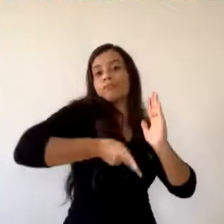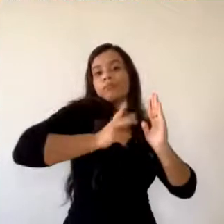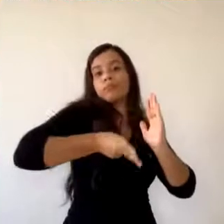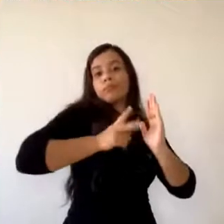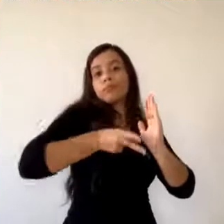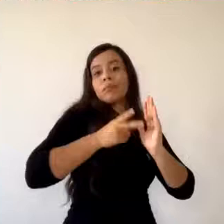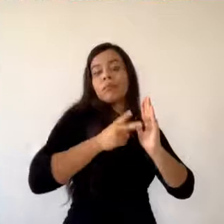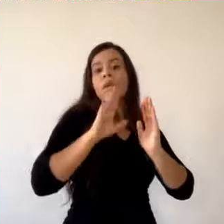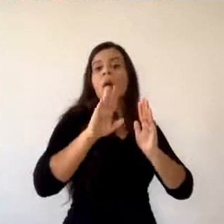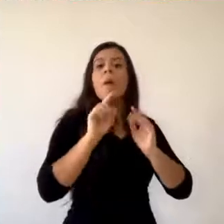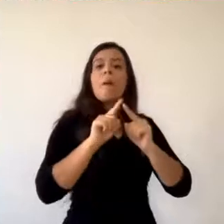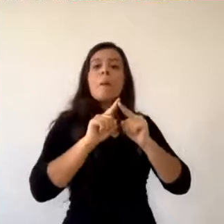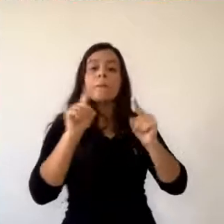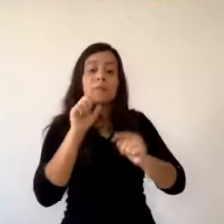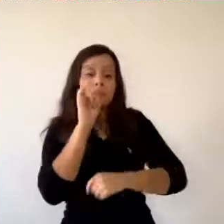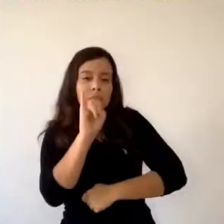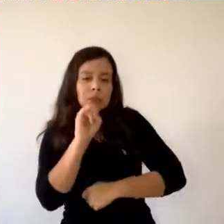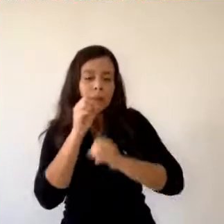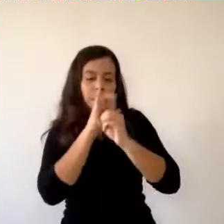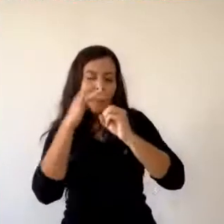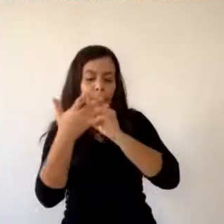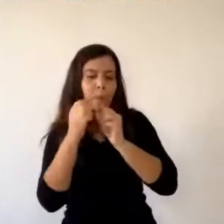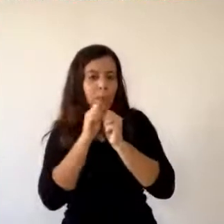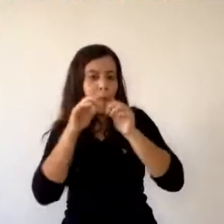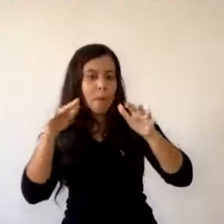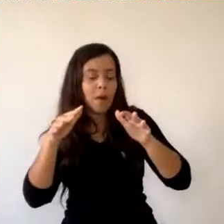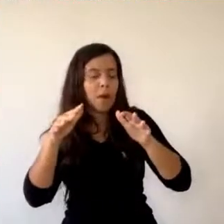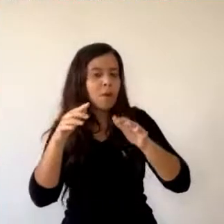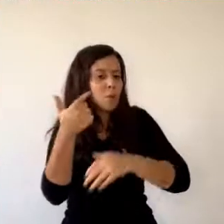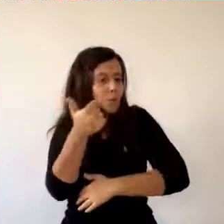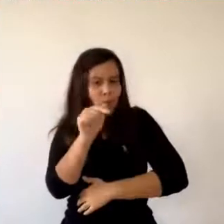aside from the context of pandemic, how do you